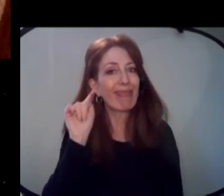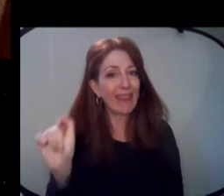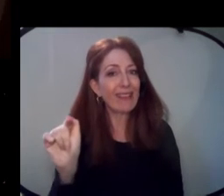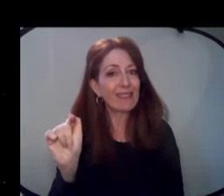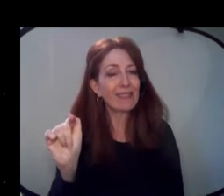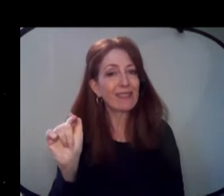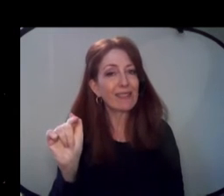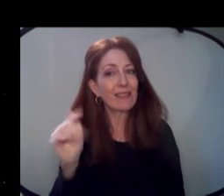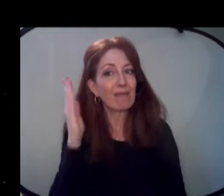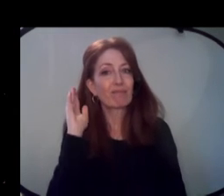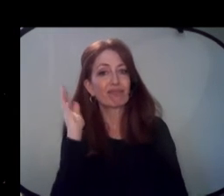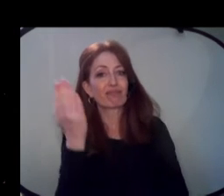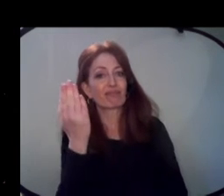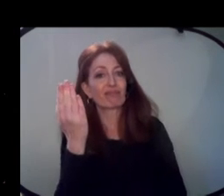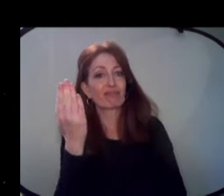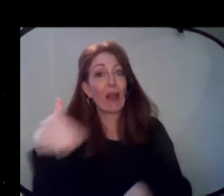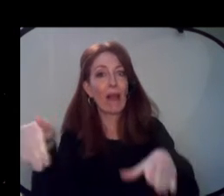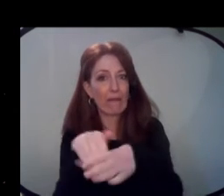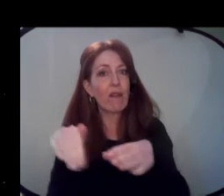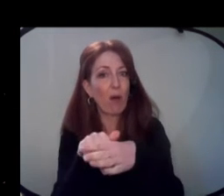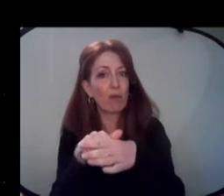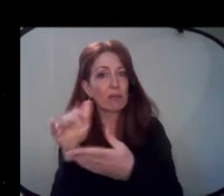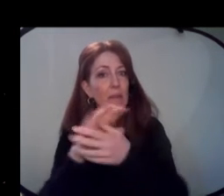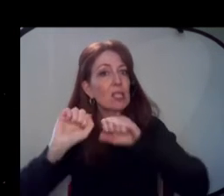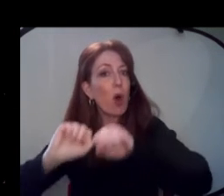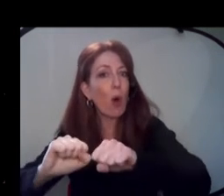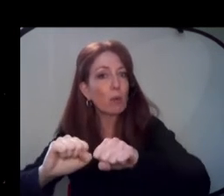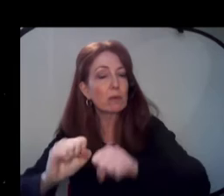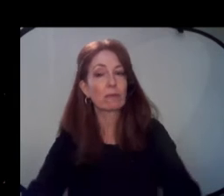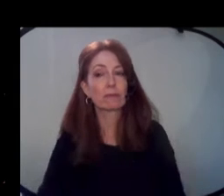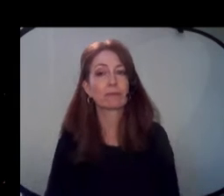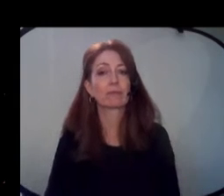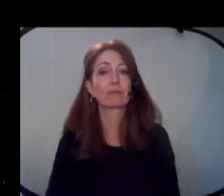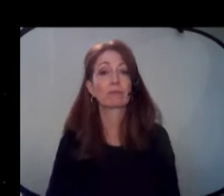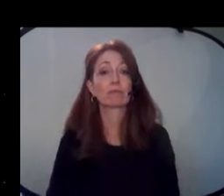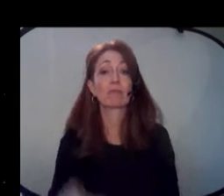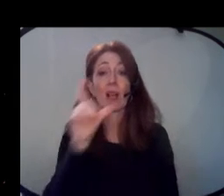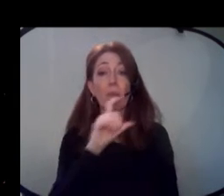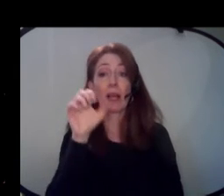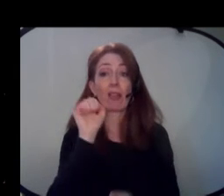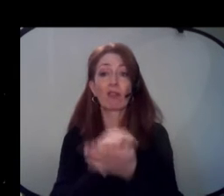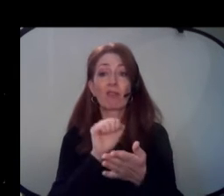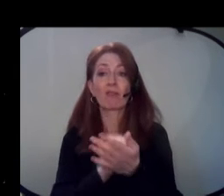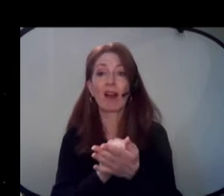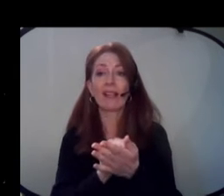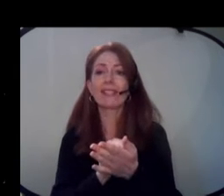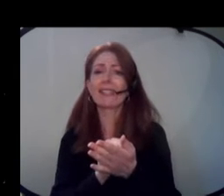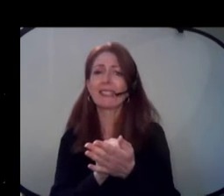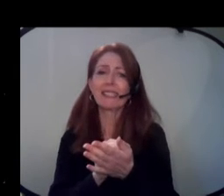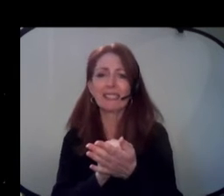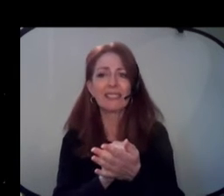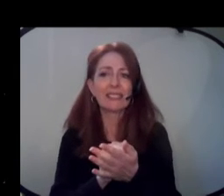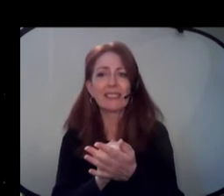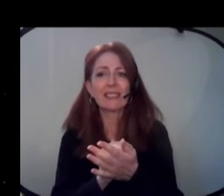holding Holofernes down. So they're both at it. And Catherine's quite right to say that sometimes it's a little bit too tempting to see Artemisia's